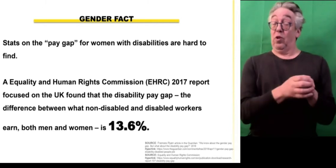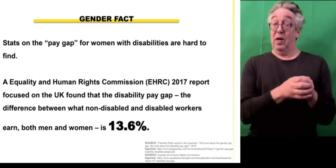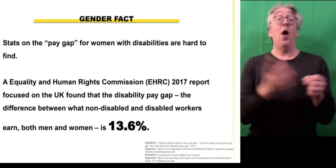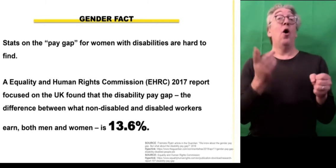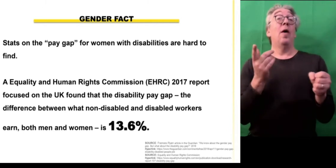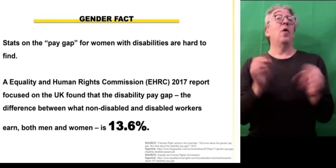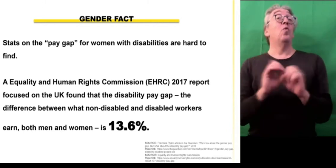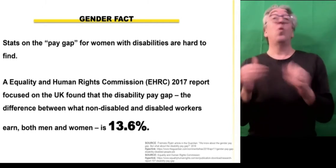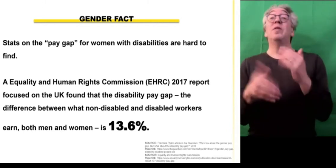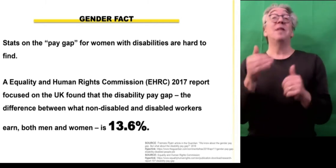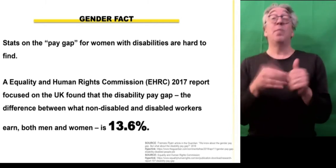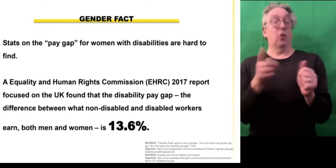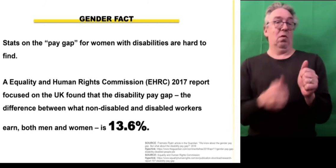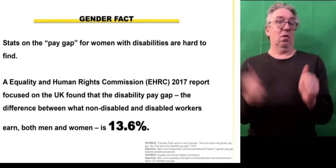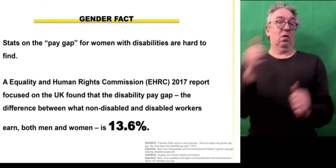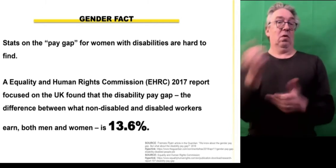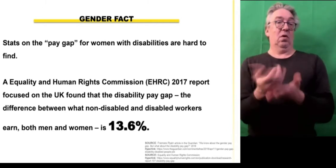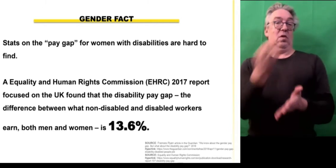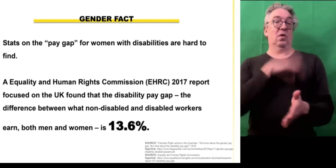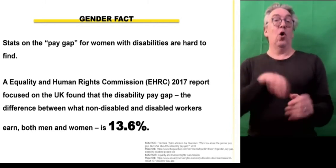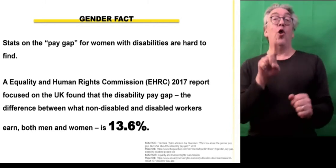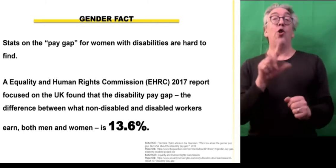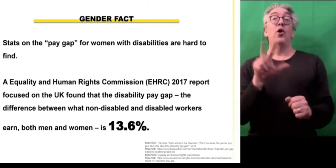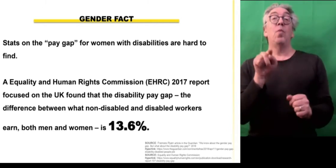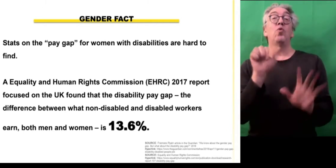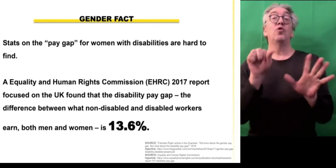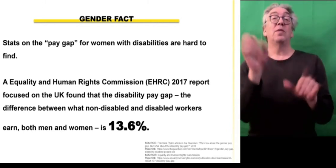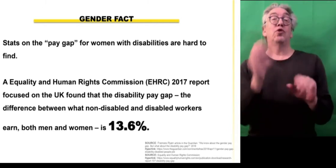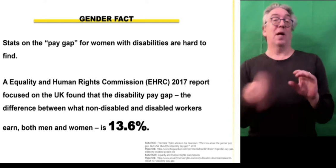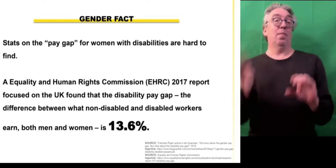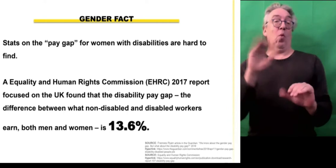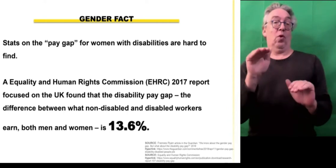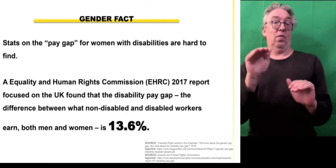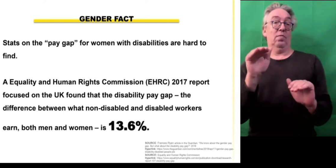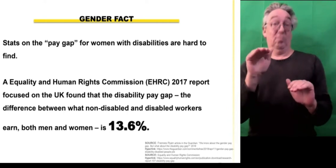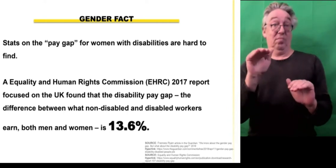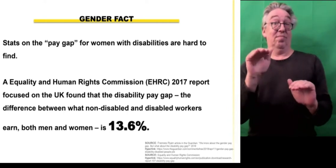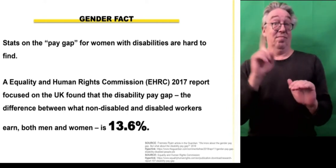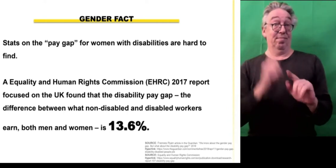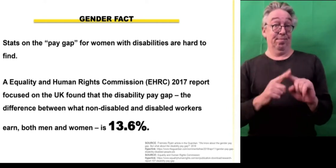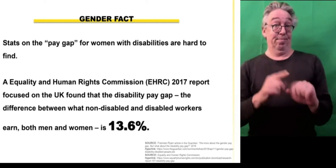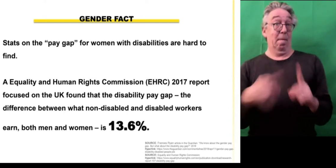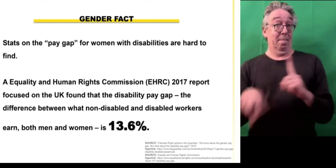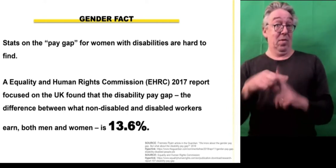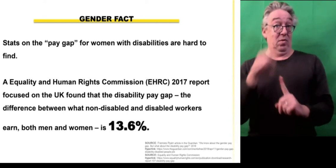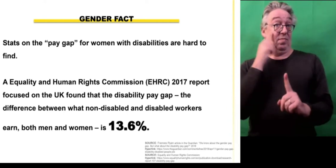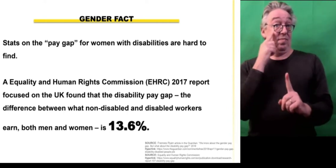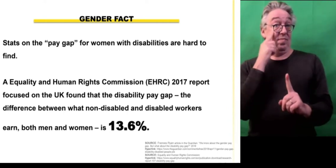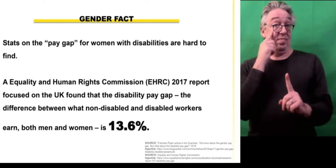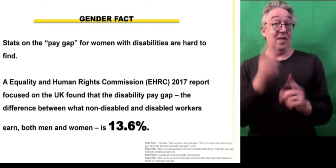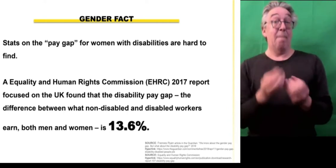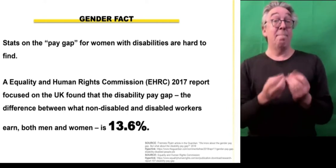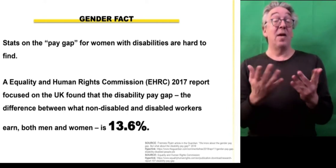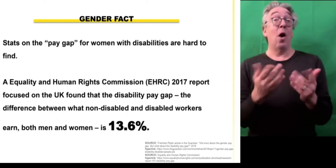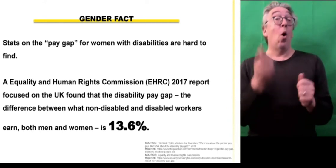13.6%. So very unfair. And then if you think that only a few percent of women earn, and usually women are even